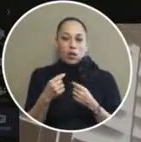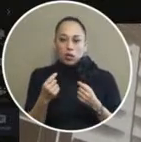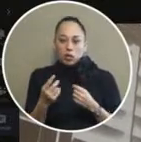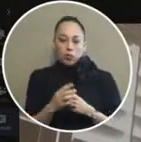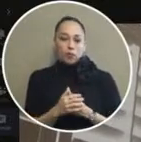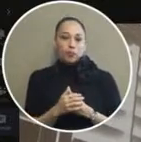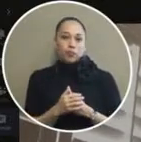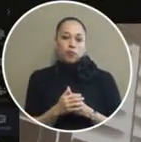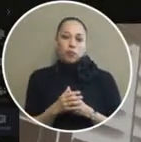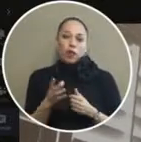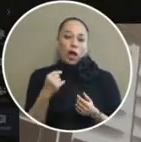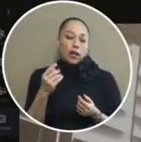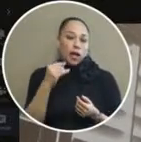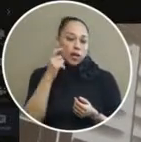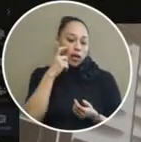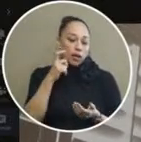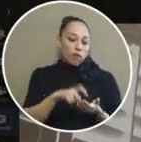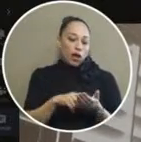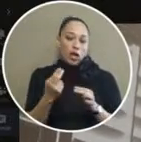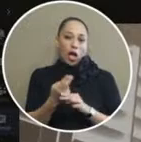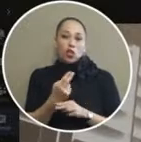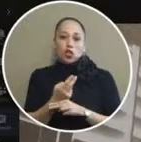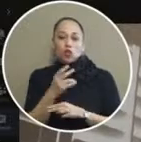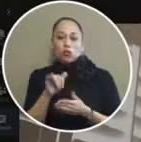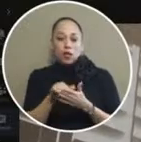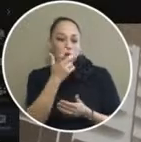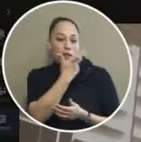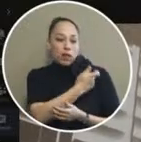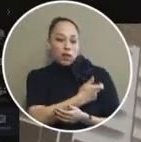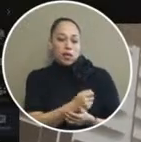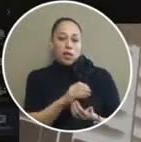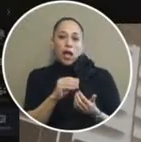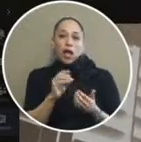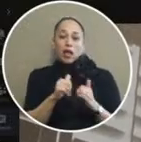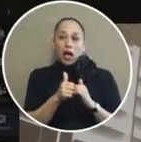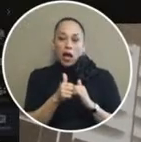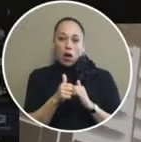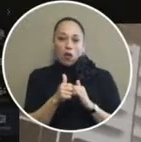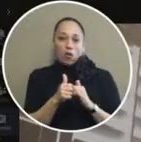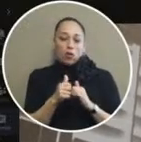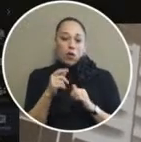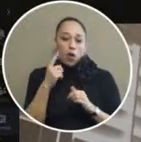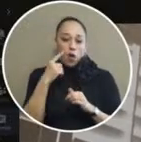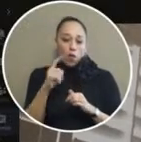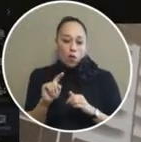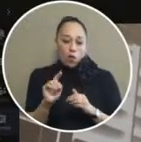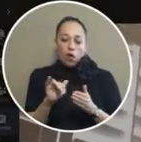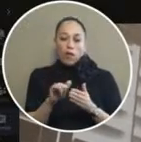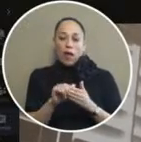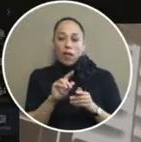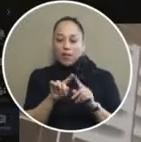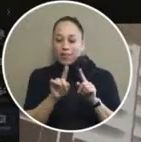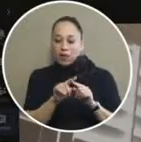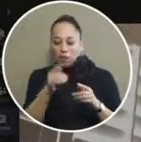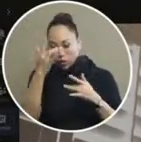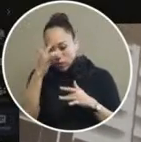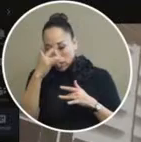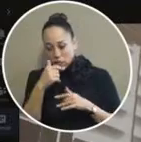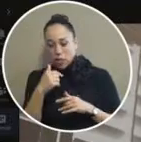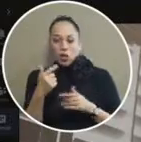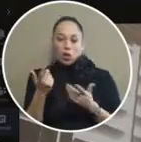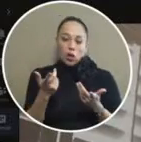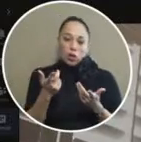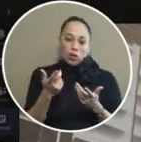it's identifying and utilizing a vaccine or how we throw this into the ball of wax of all the other diseases that we have to